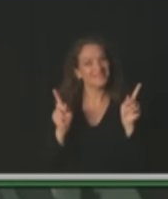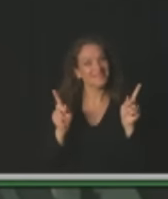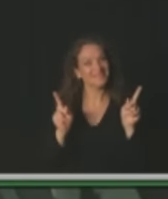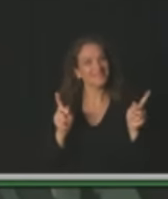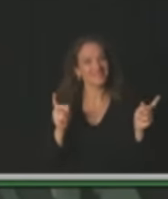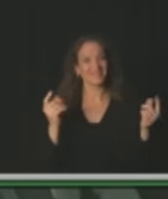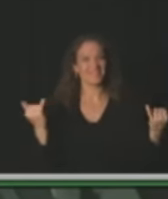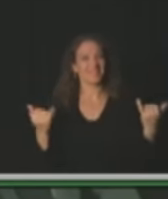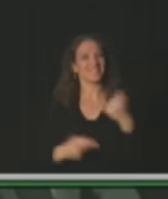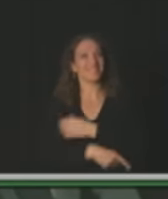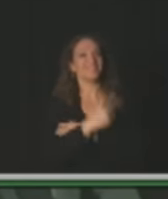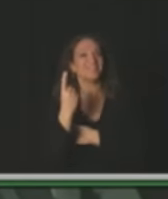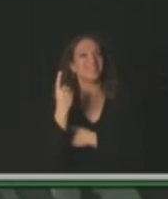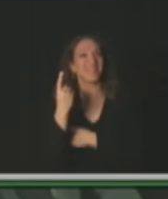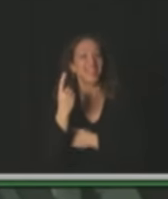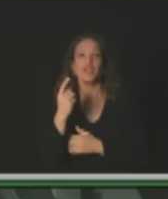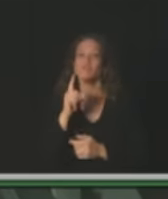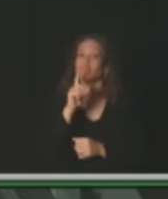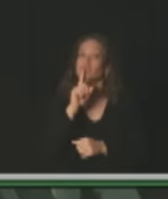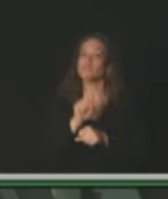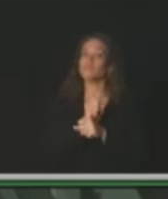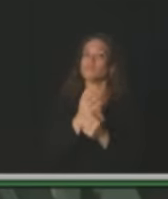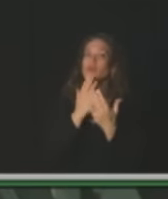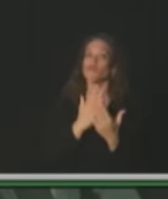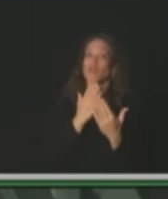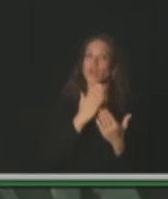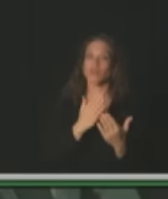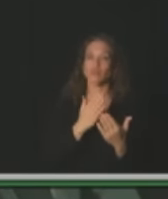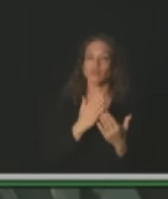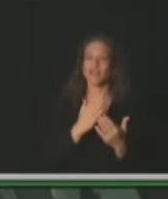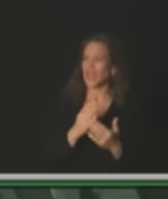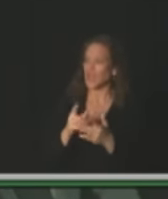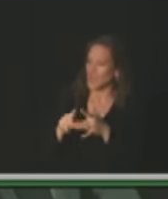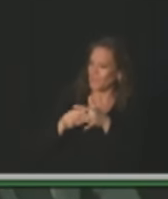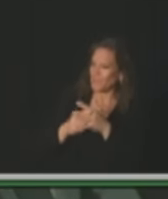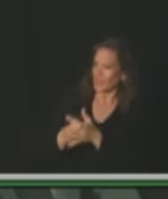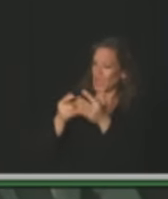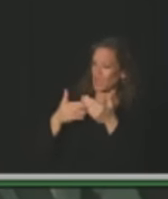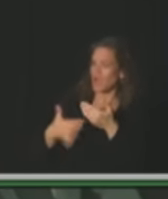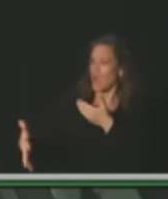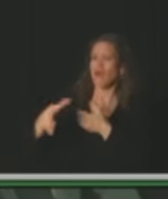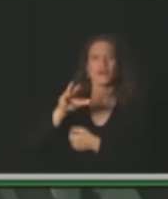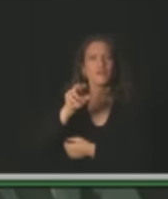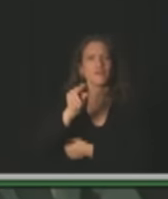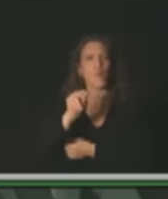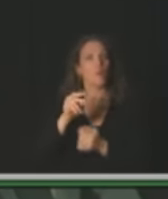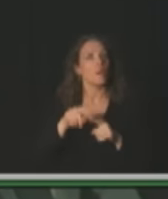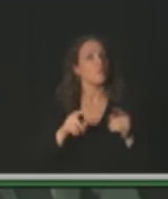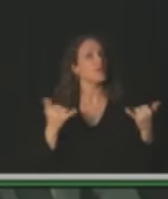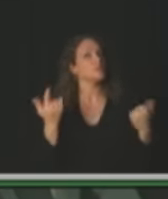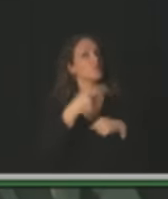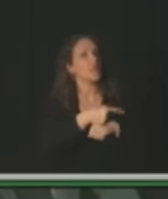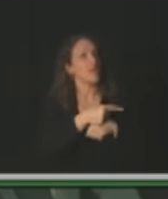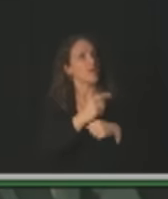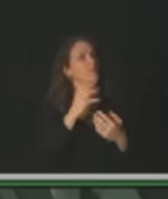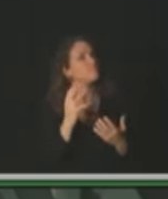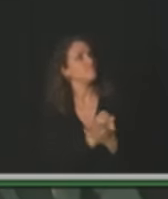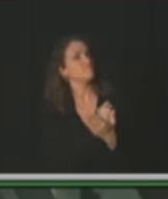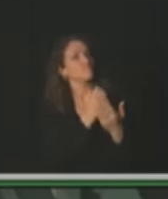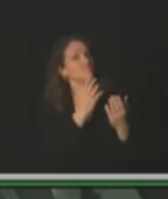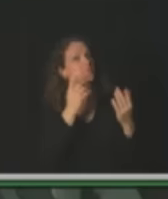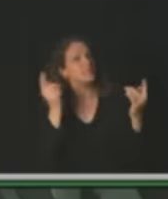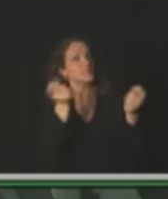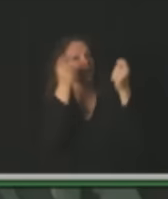day of gratitude. Not a day of a new beginnings, but a day to go out and celebrate the